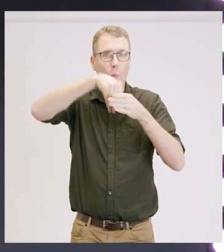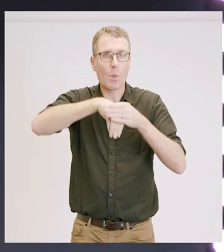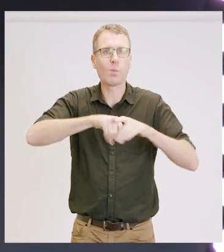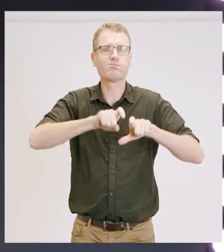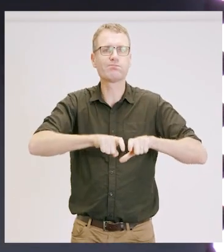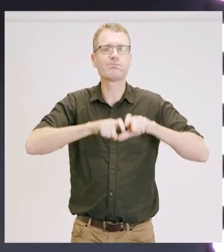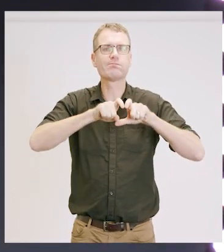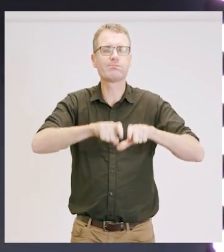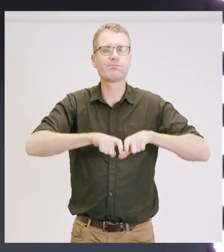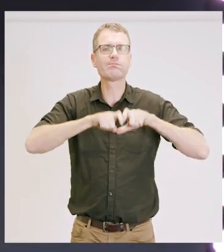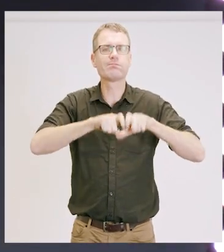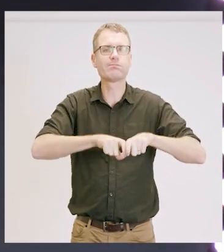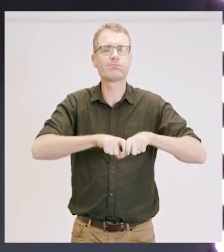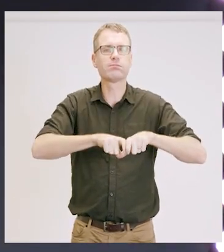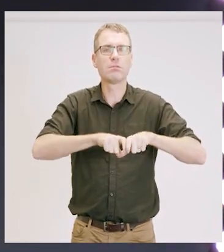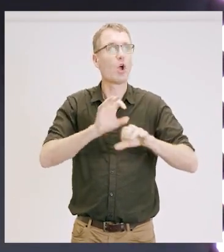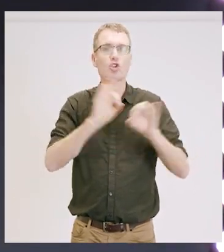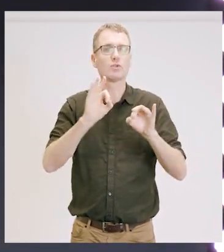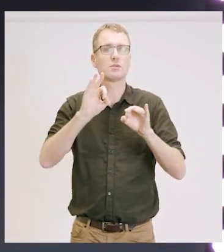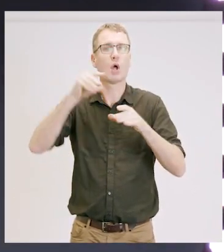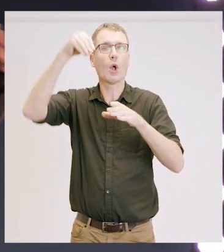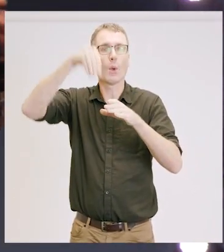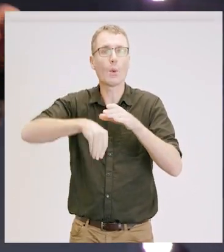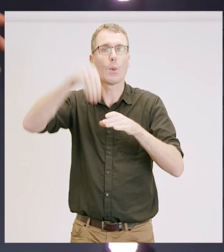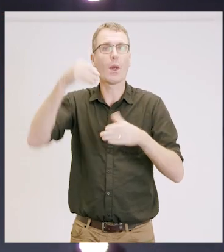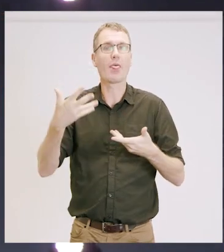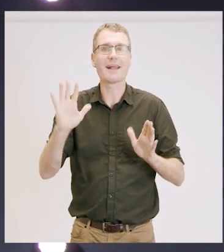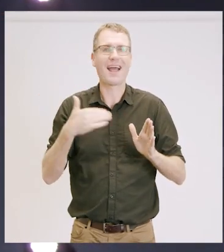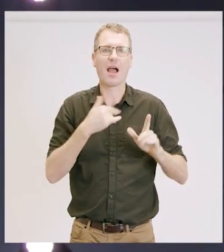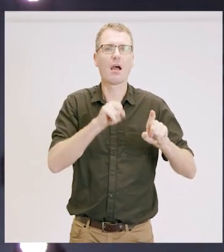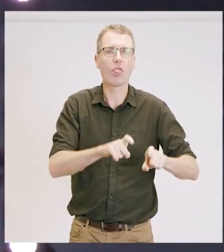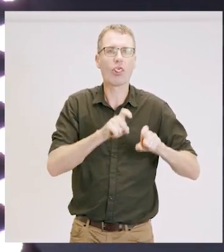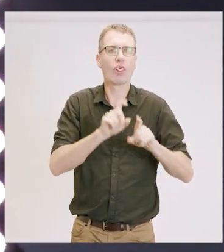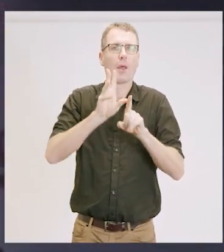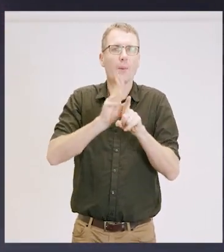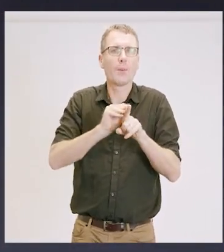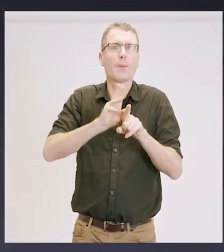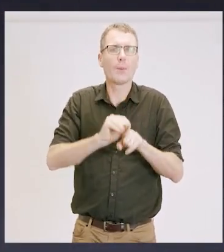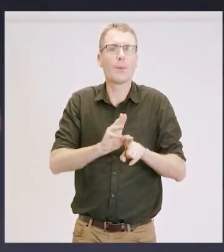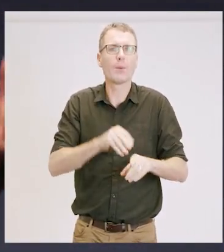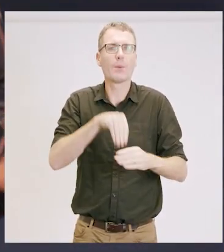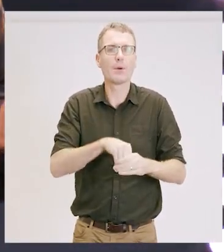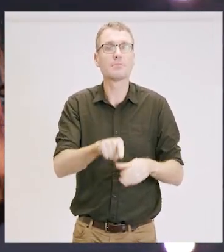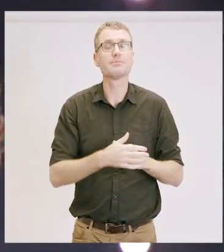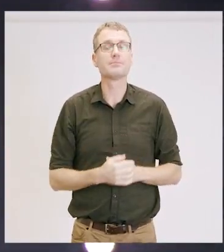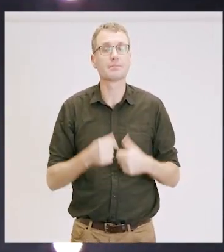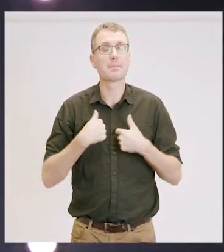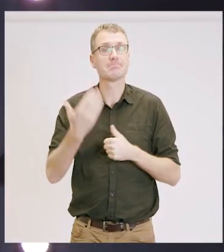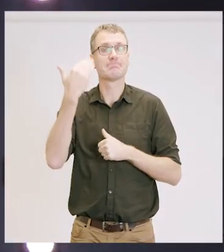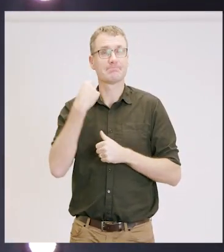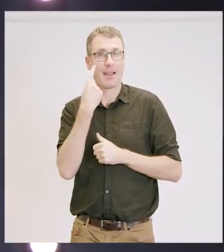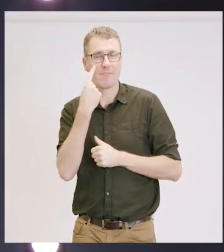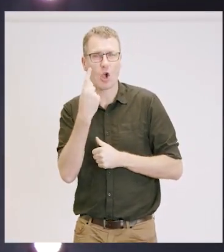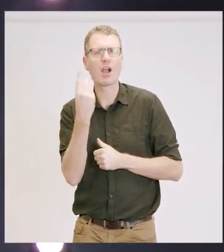just dipping something in. It's actually really getting it and having it completely soaked. I looked at other ways the word baptizo